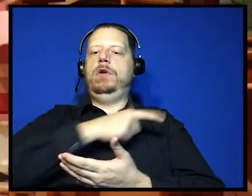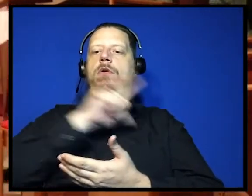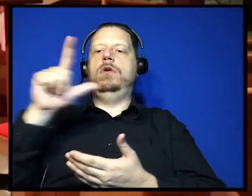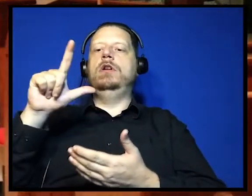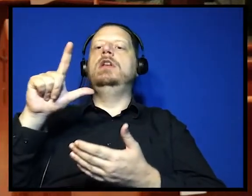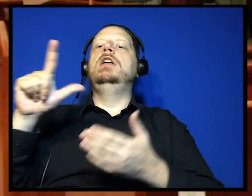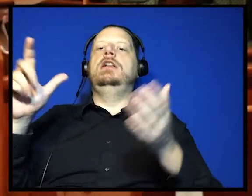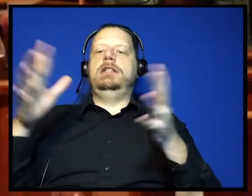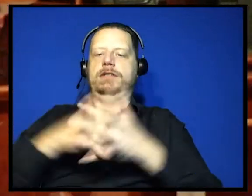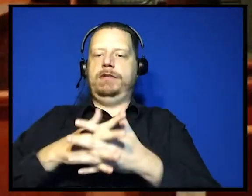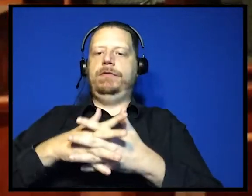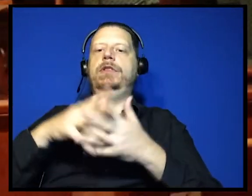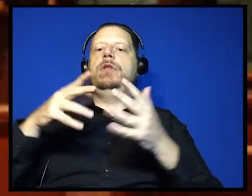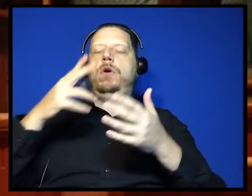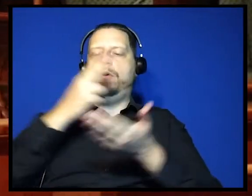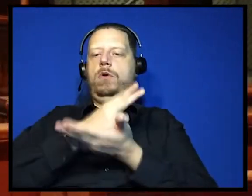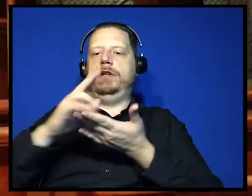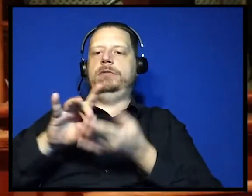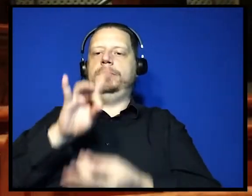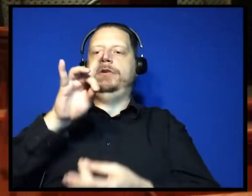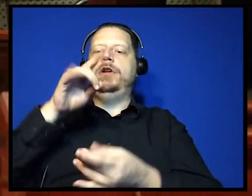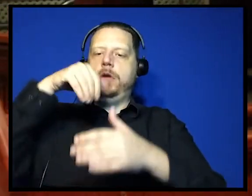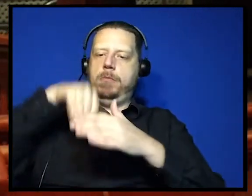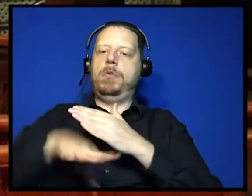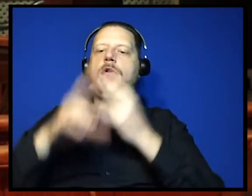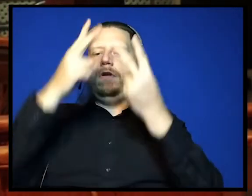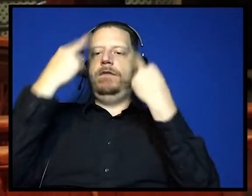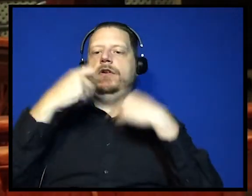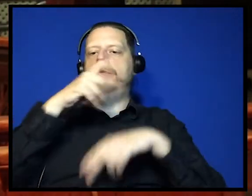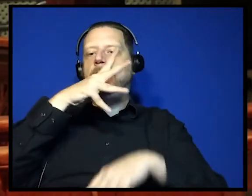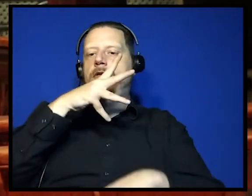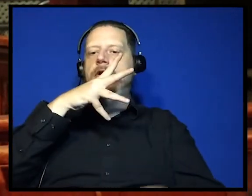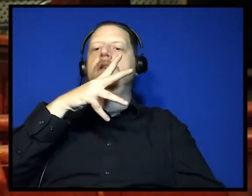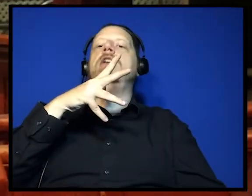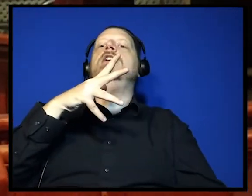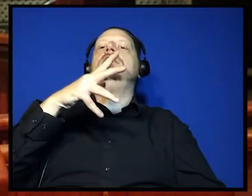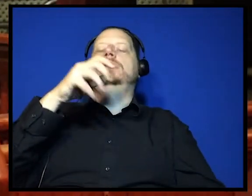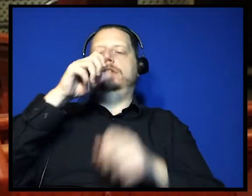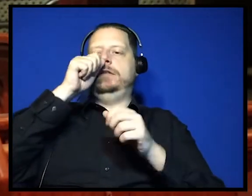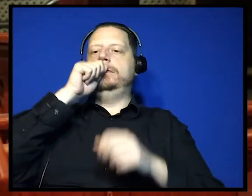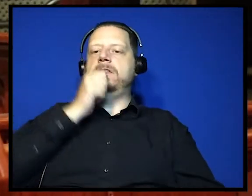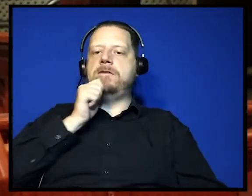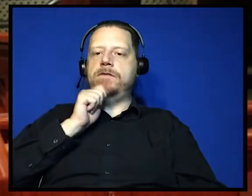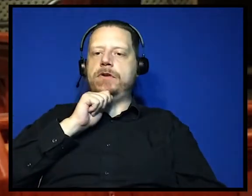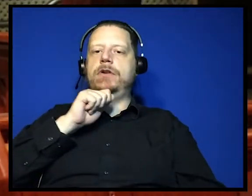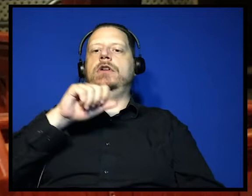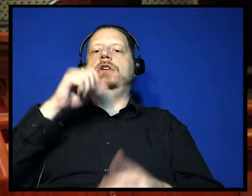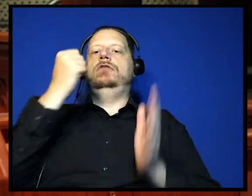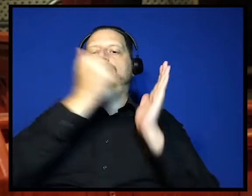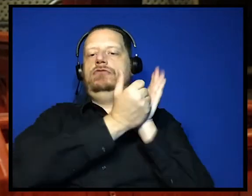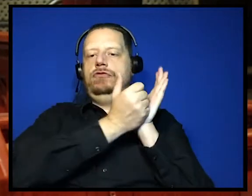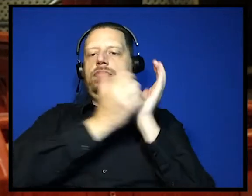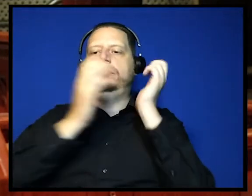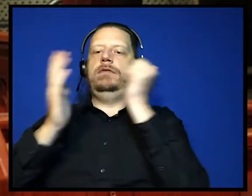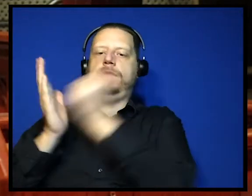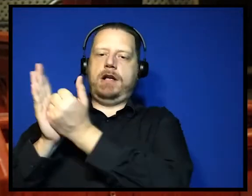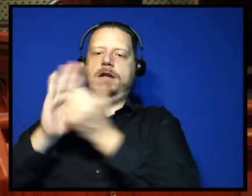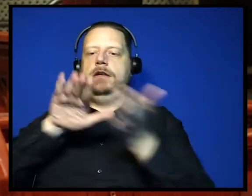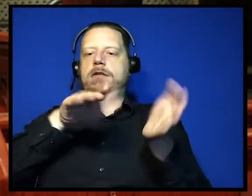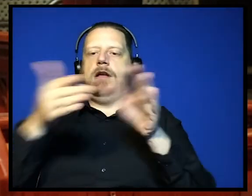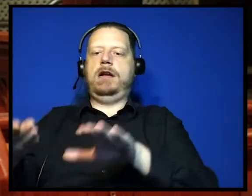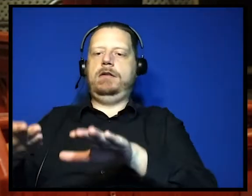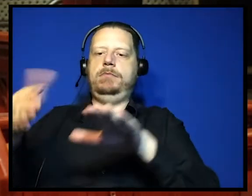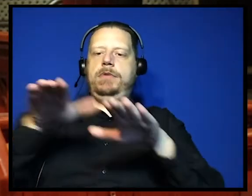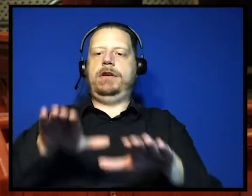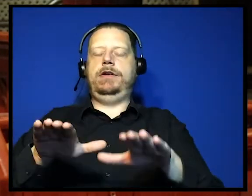Lord, who was conceived by the Holy Spirit, born of the Virgin Mary, suffered under Pontius Pilate, was